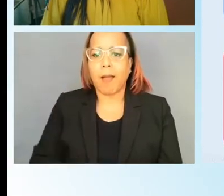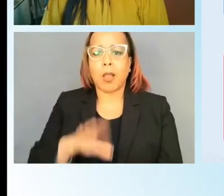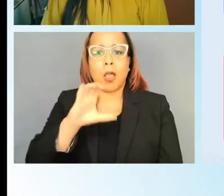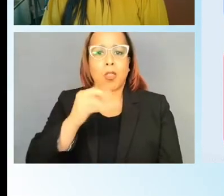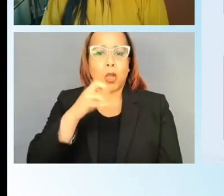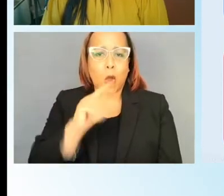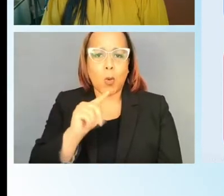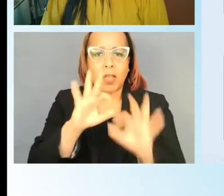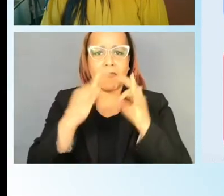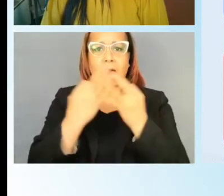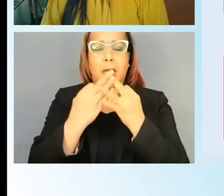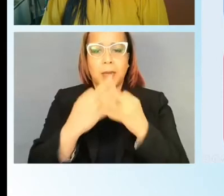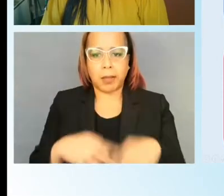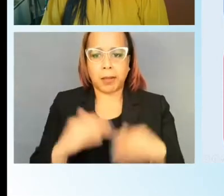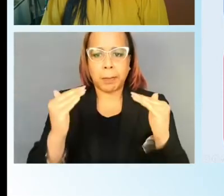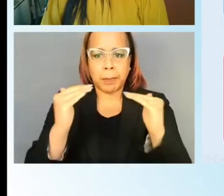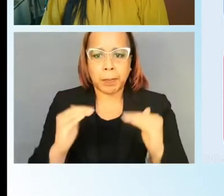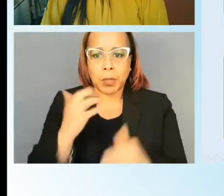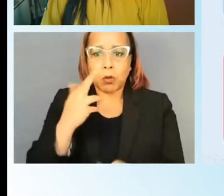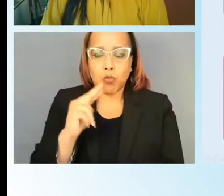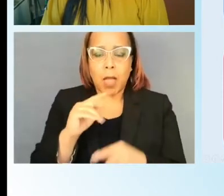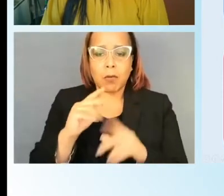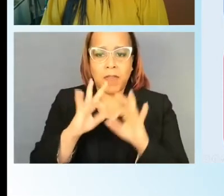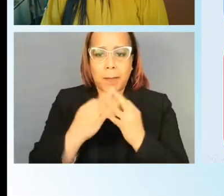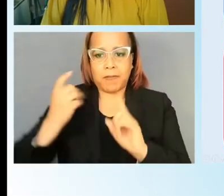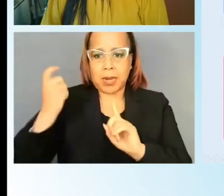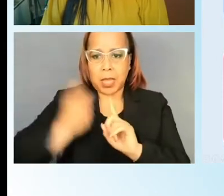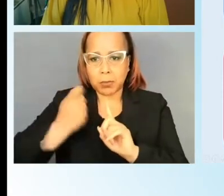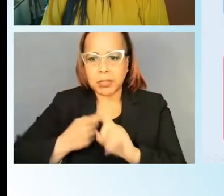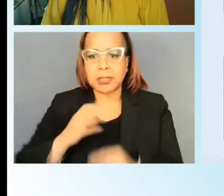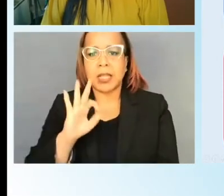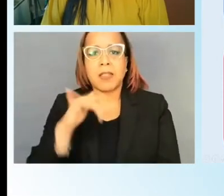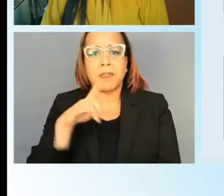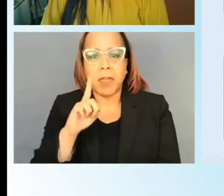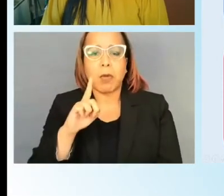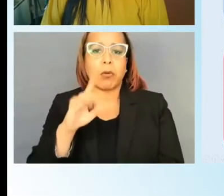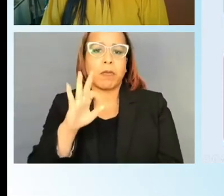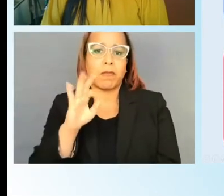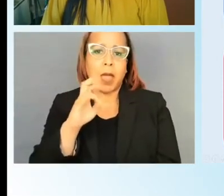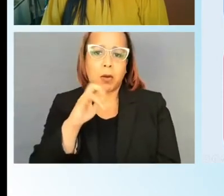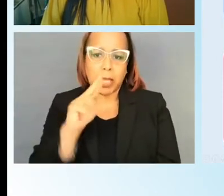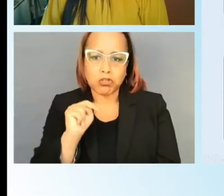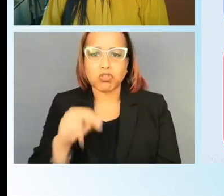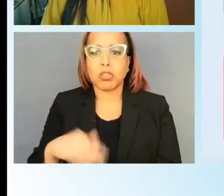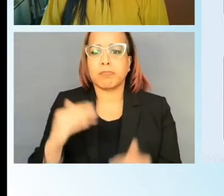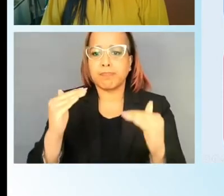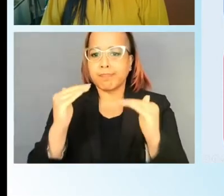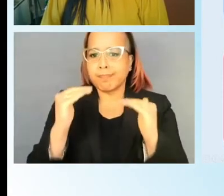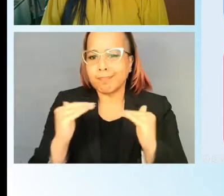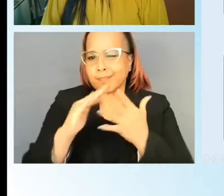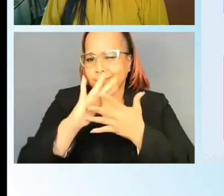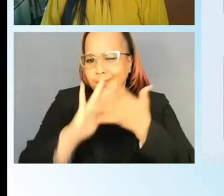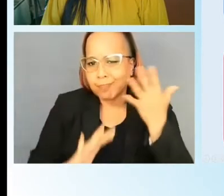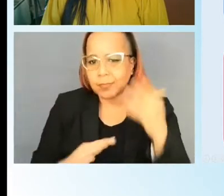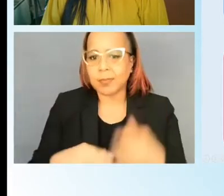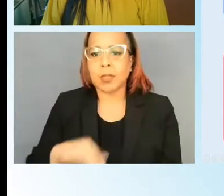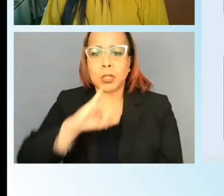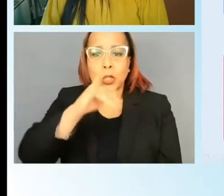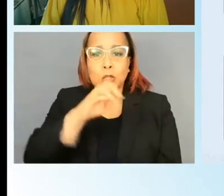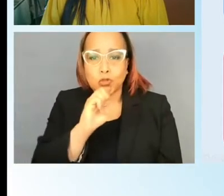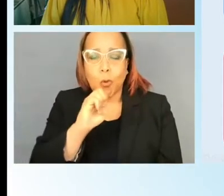Foundation, Crown Family Philanthropies, the Field Foundation, the Irving Harris Foundation, the Joyce